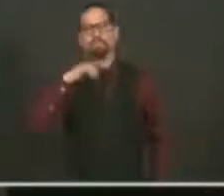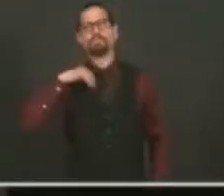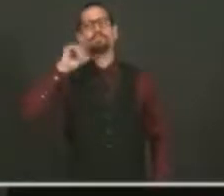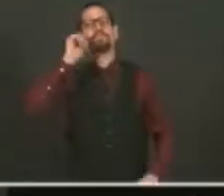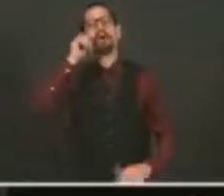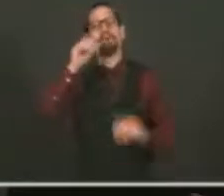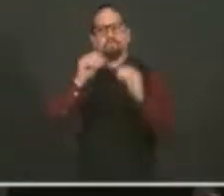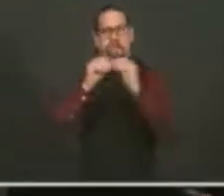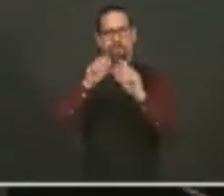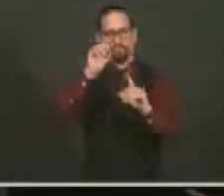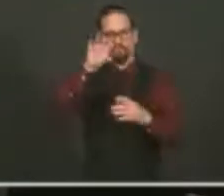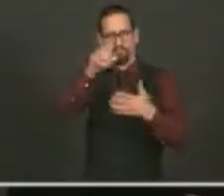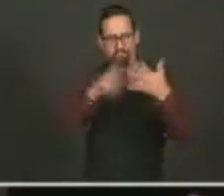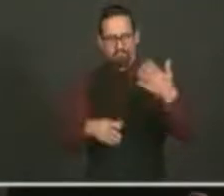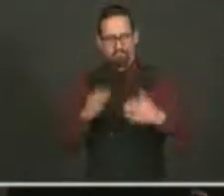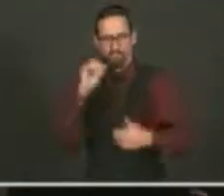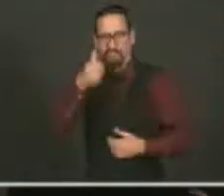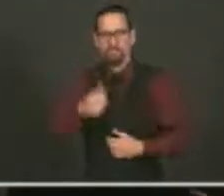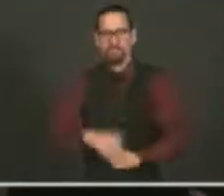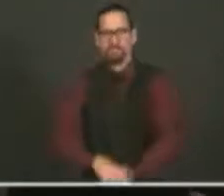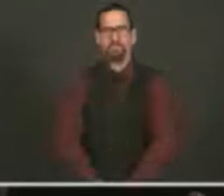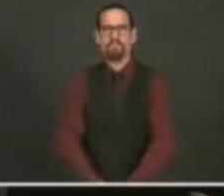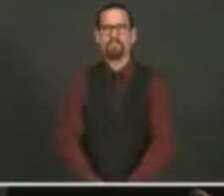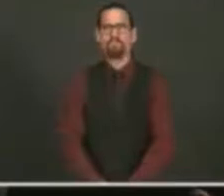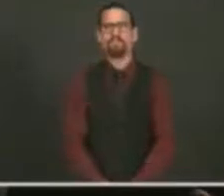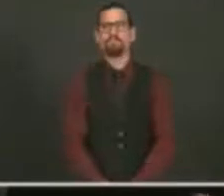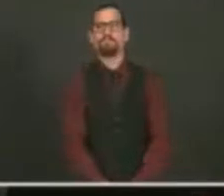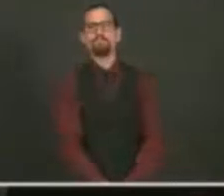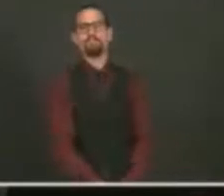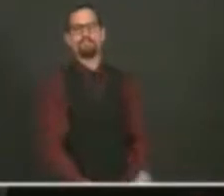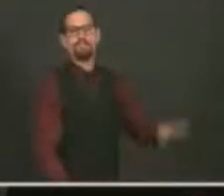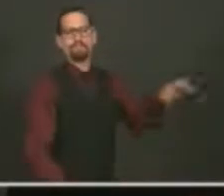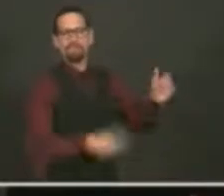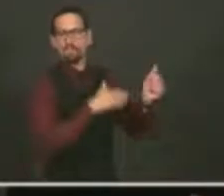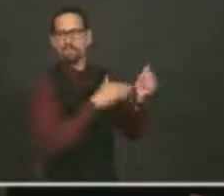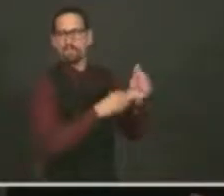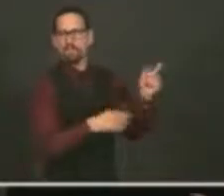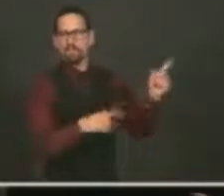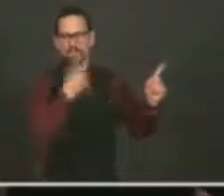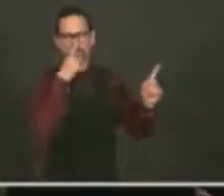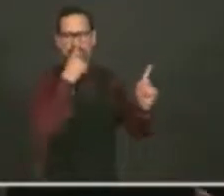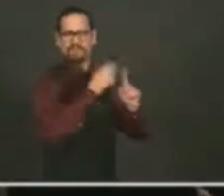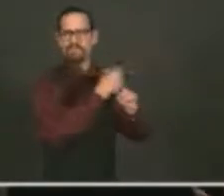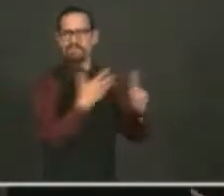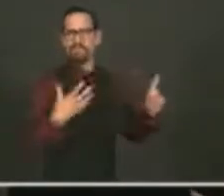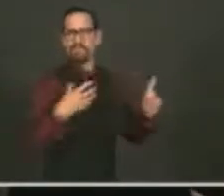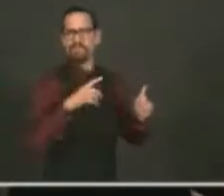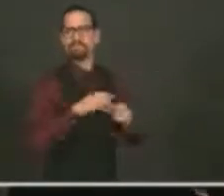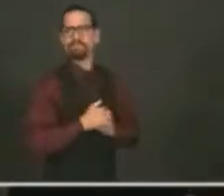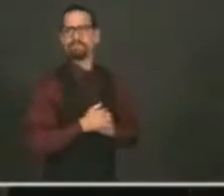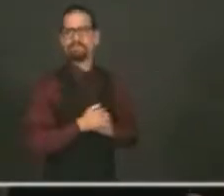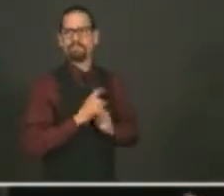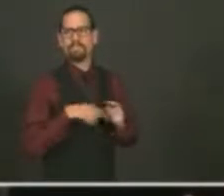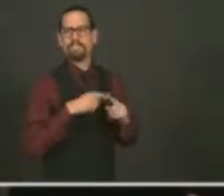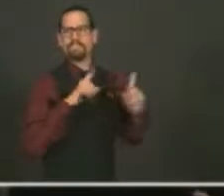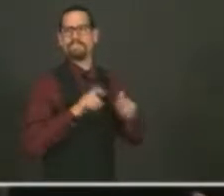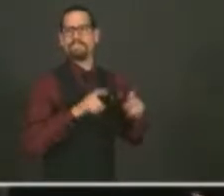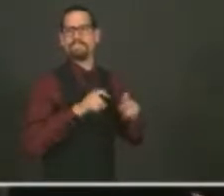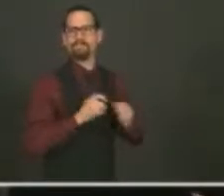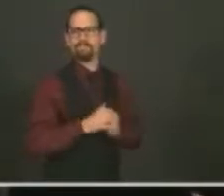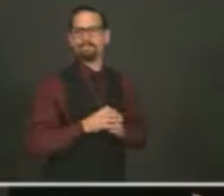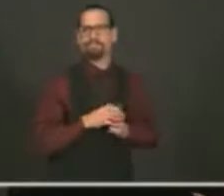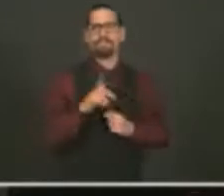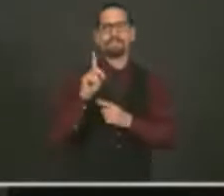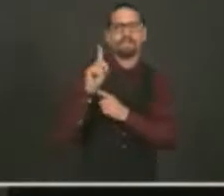Doctor, can you get us, and I don't mean right this minute, of course, but breakdown of testing data, positive, negative,